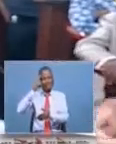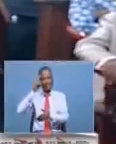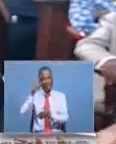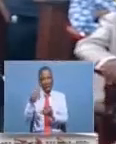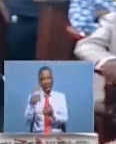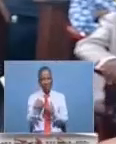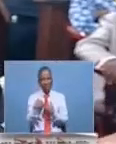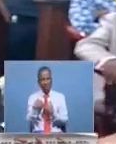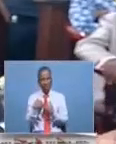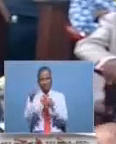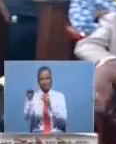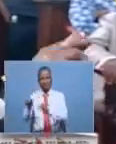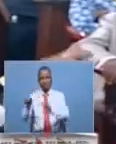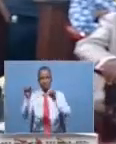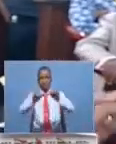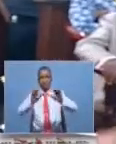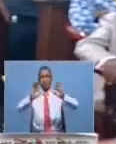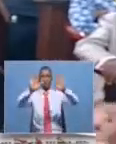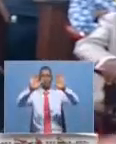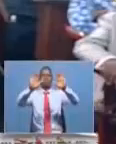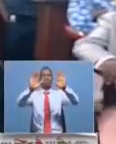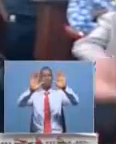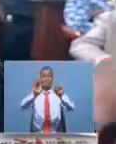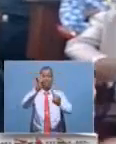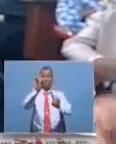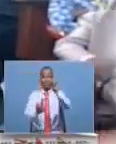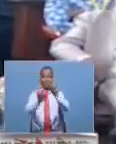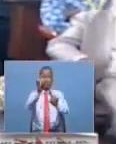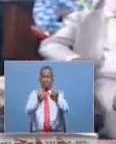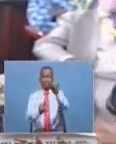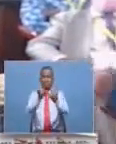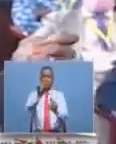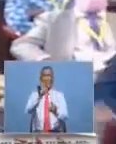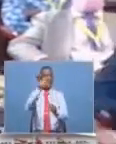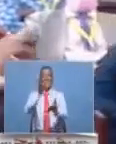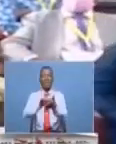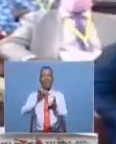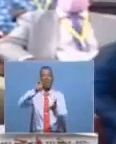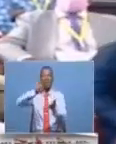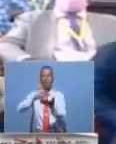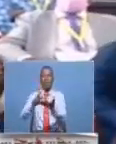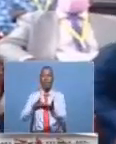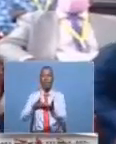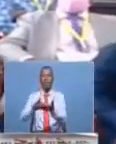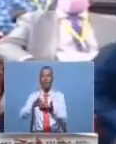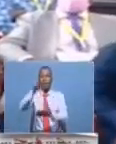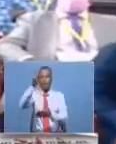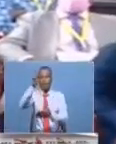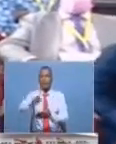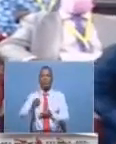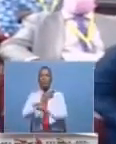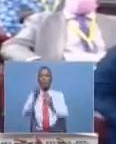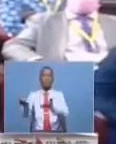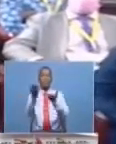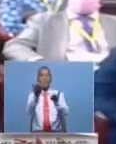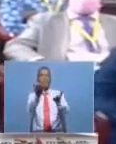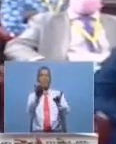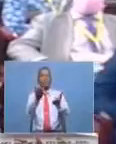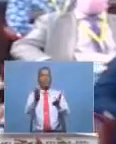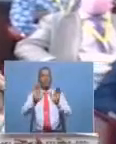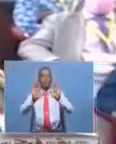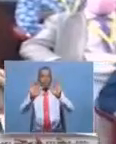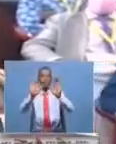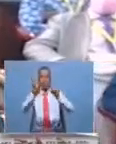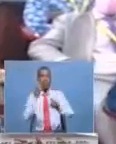herself forward for cross-examination, that witness ought to be made to testify. That is